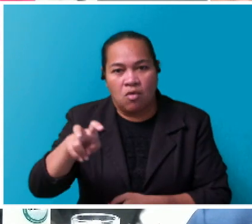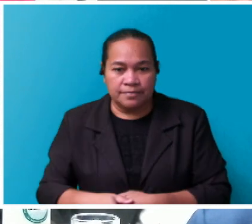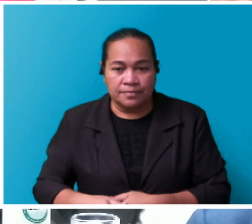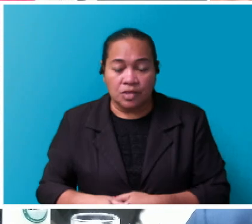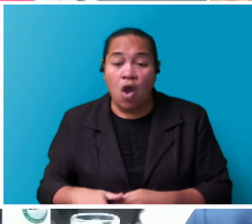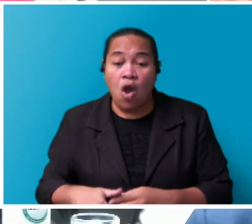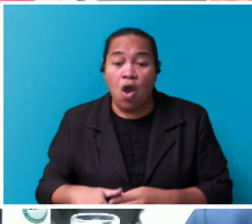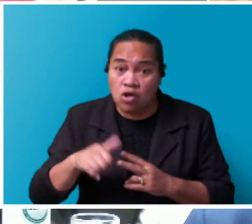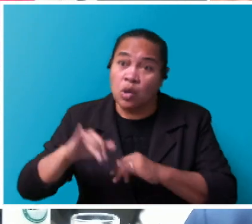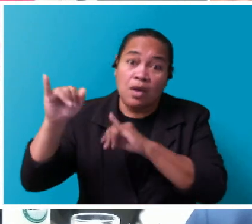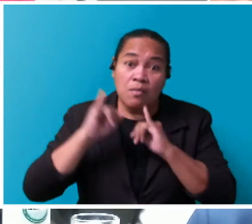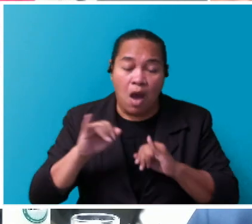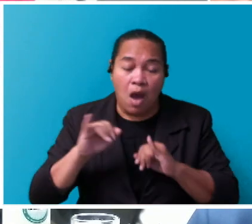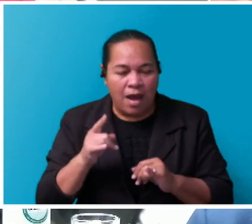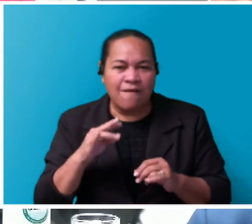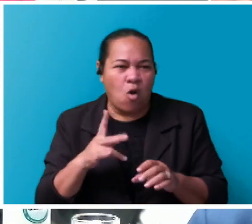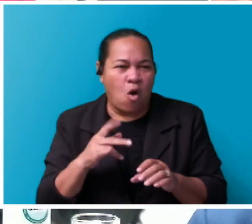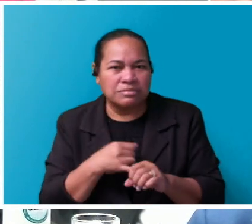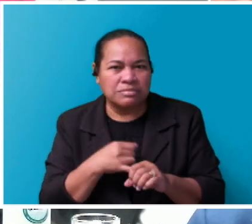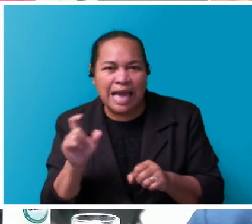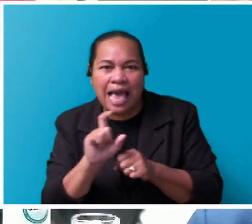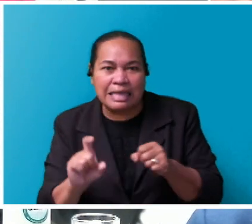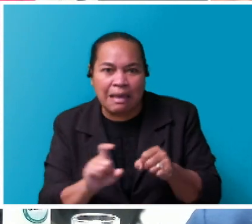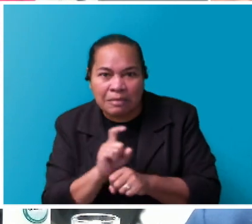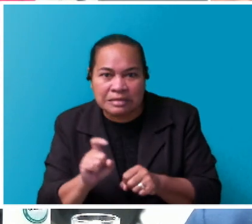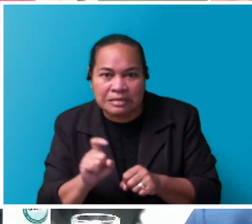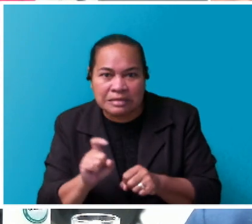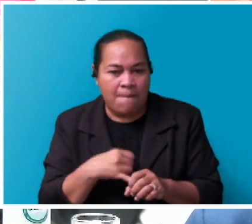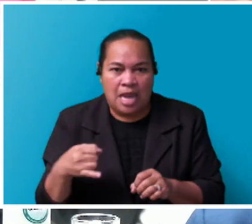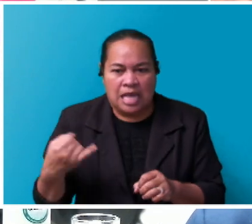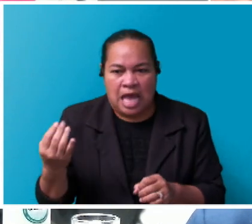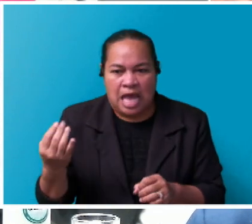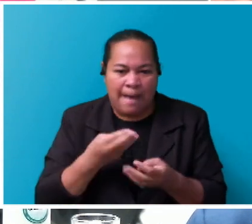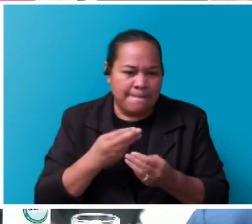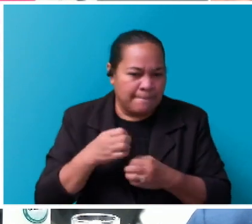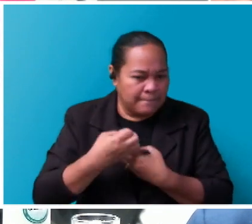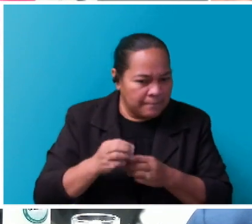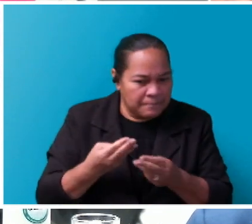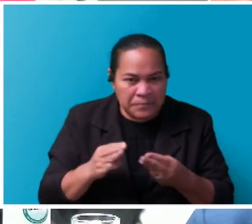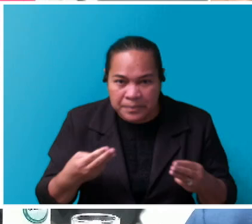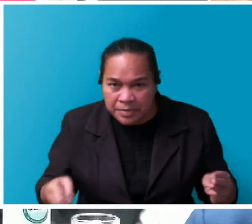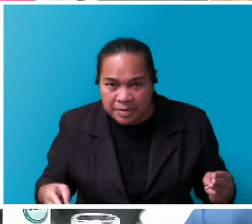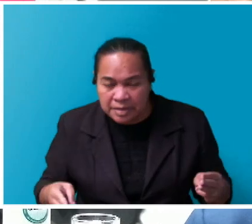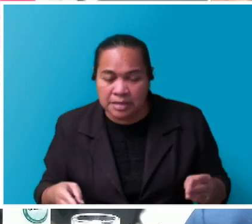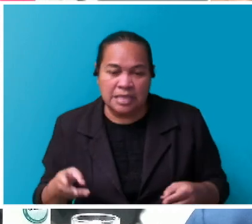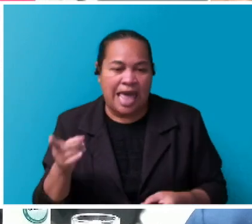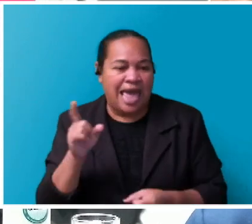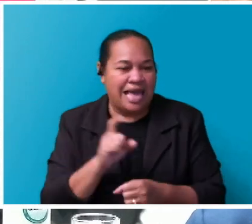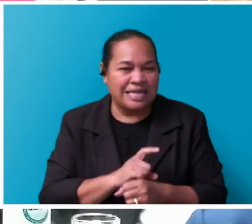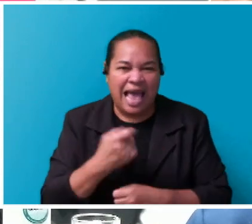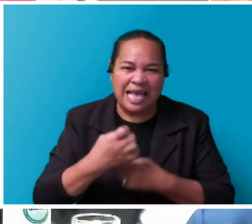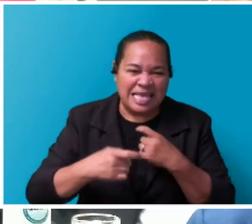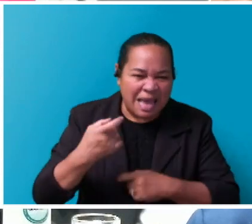also comprised of pharmaceutical products and medical instruments, food and agricultural products, chemical inputs, along